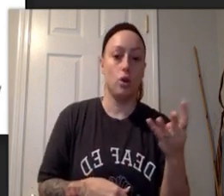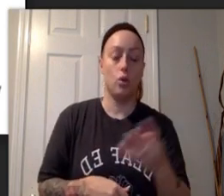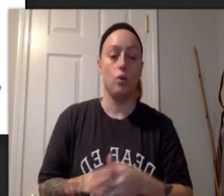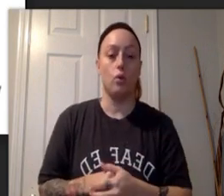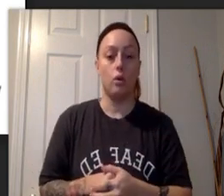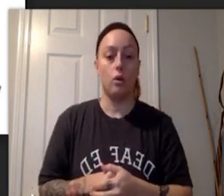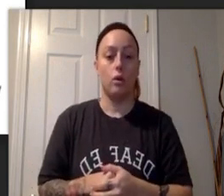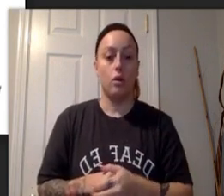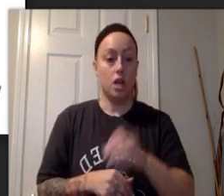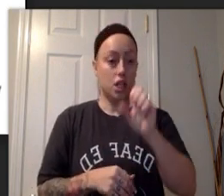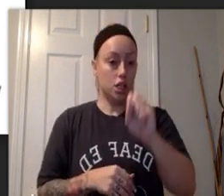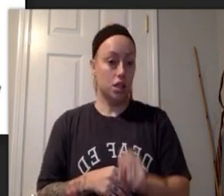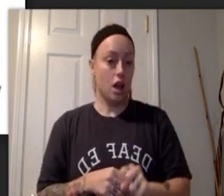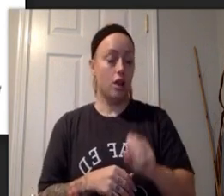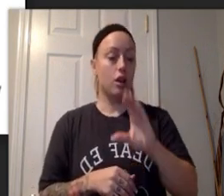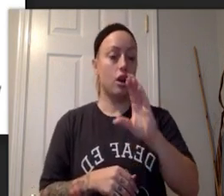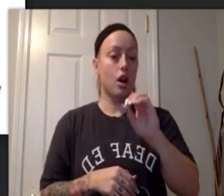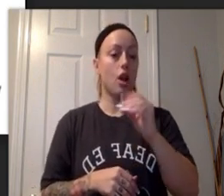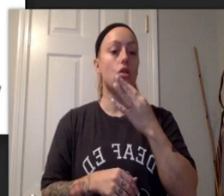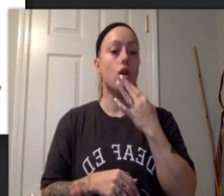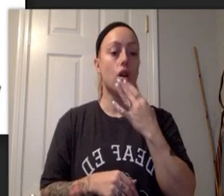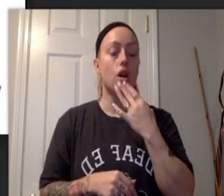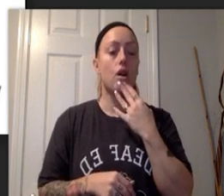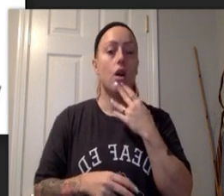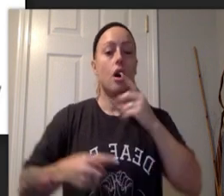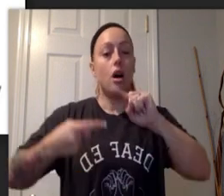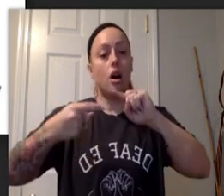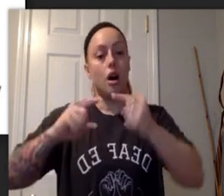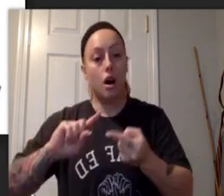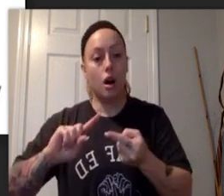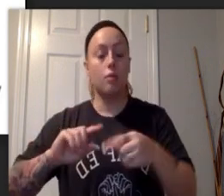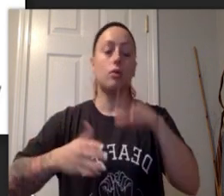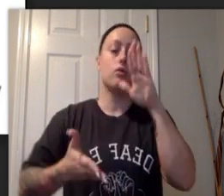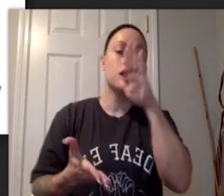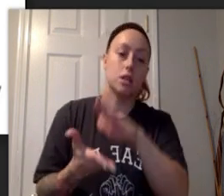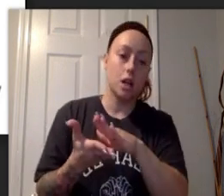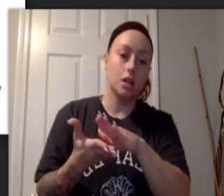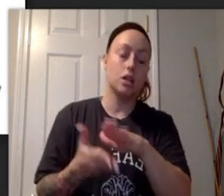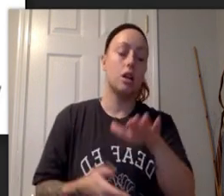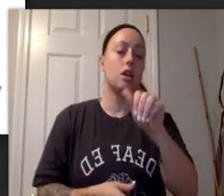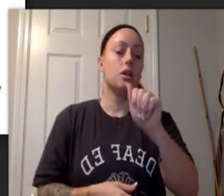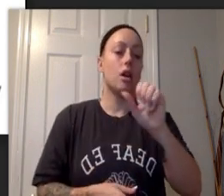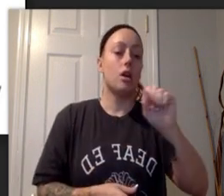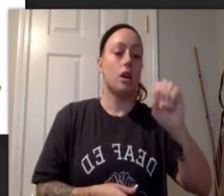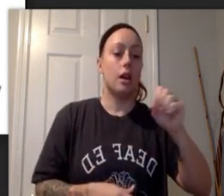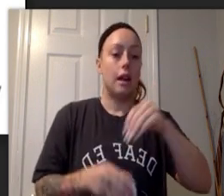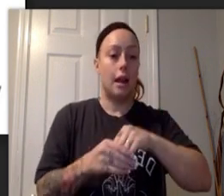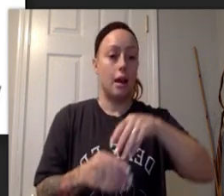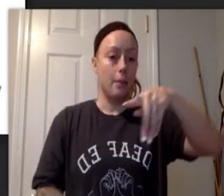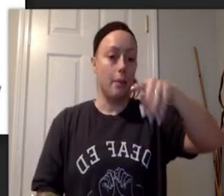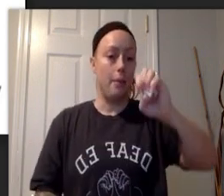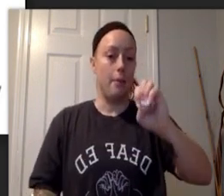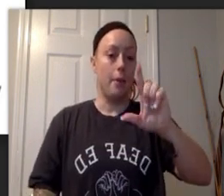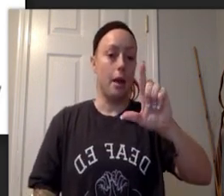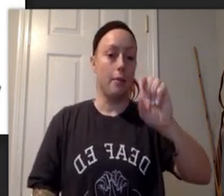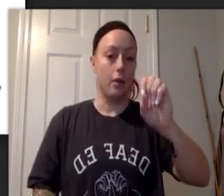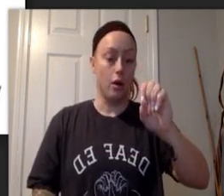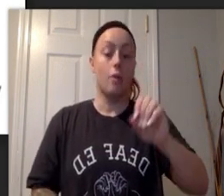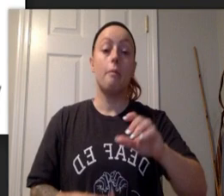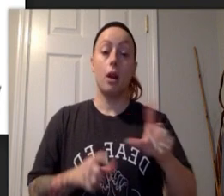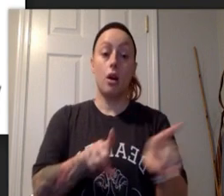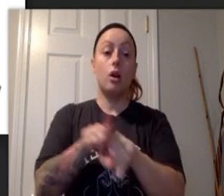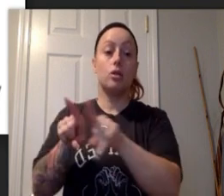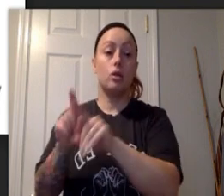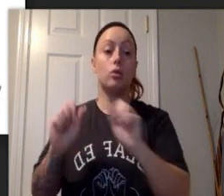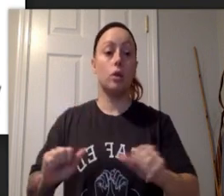Colorado Harm Reduction Association in Pueblo. But if you need guidance, you can can definitely contact me or Corrine.